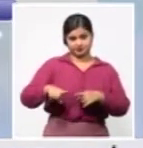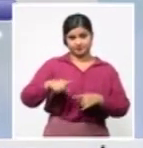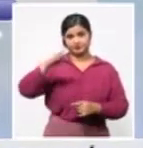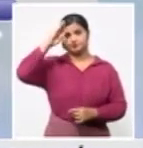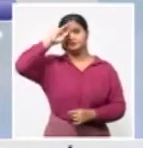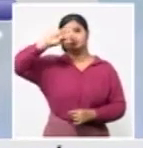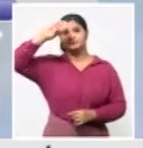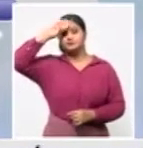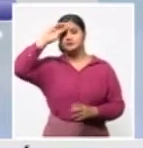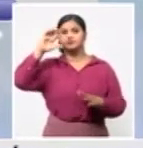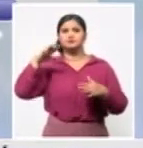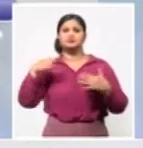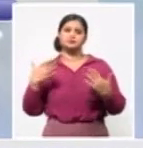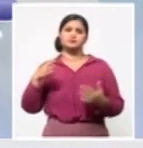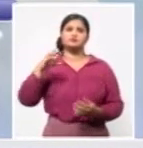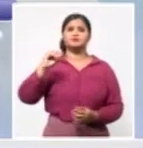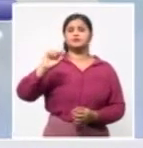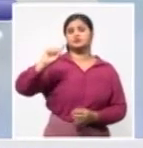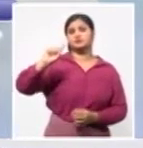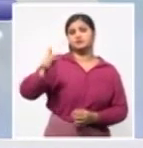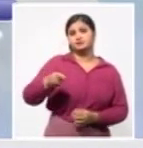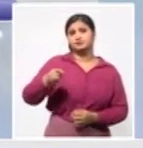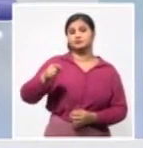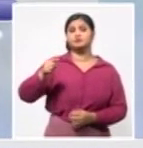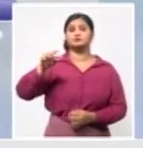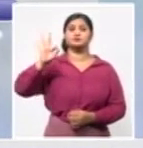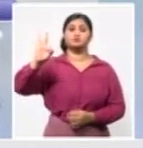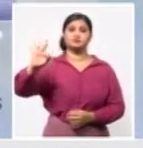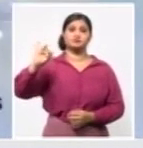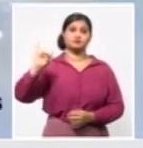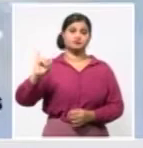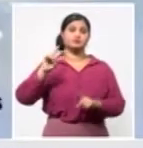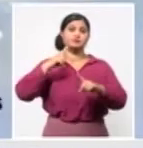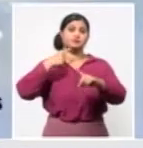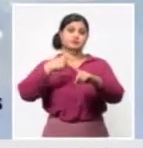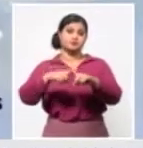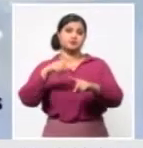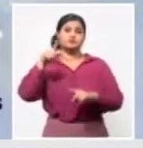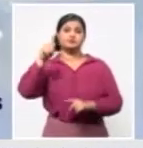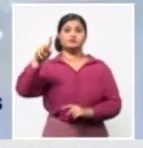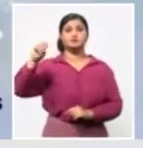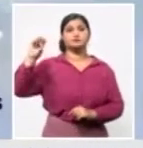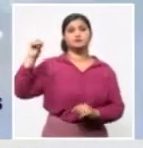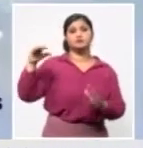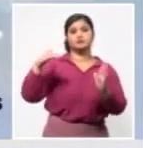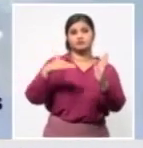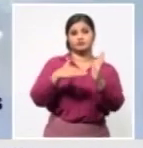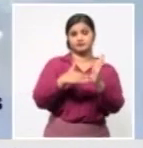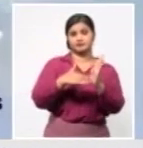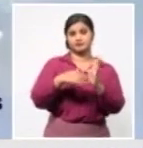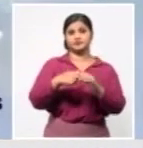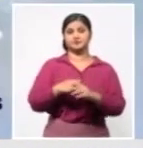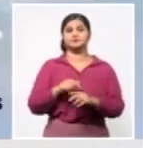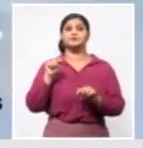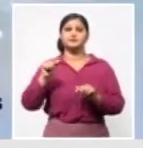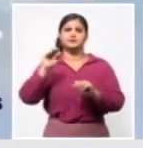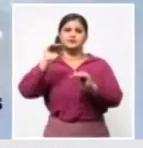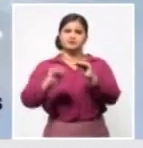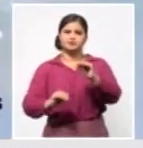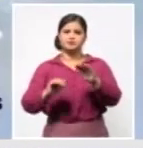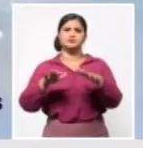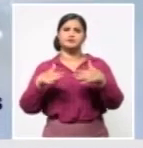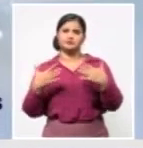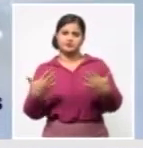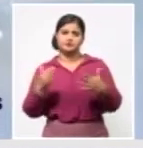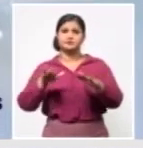100,000 inhabitants, lower than the rate yesterday. As such, to date, there have been